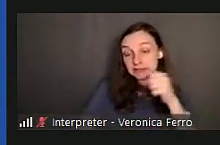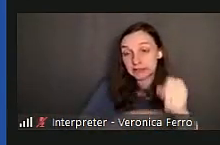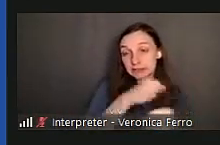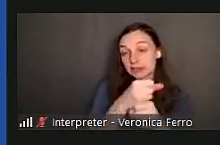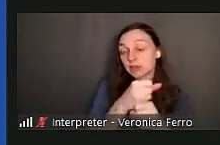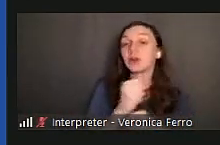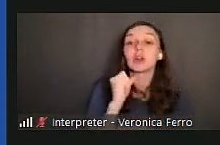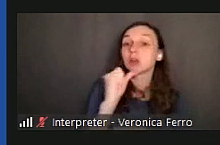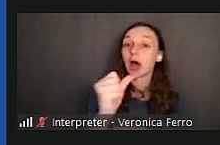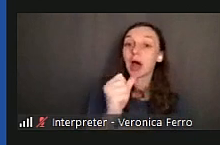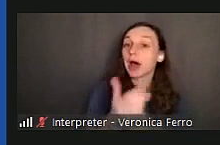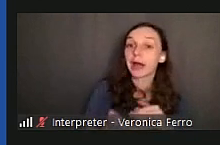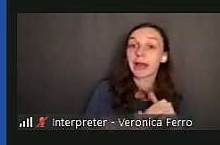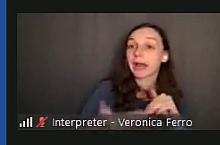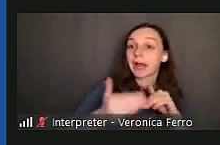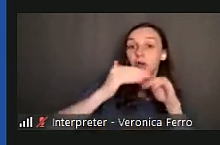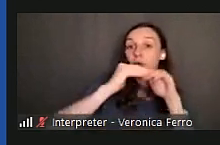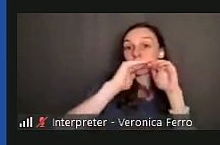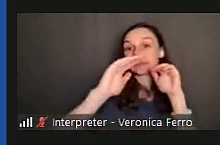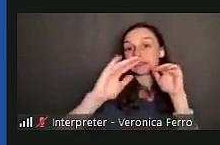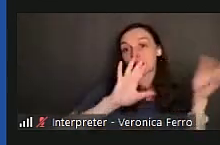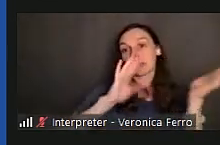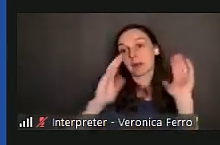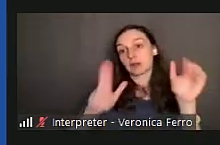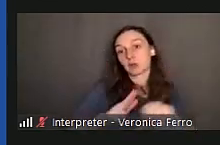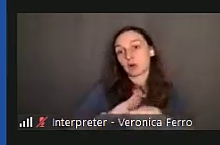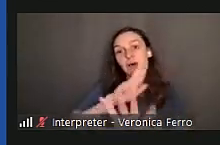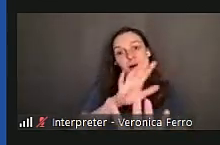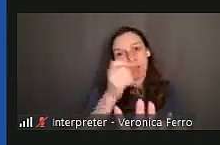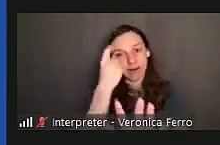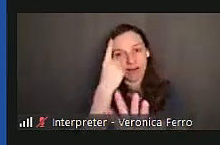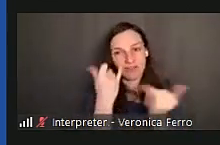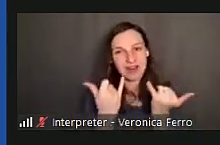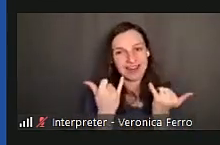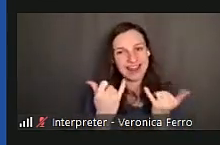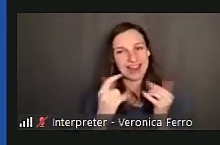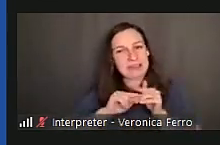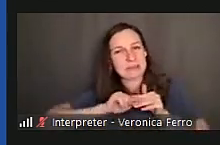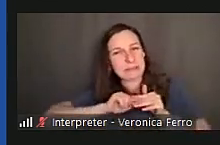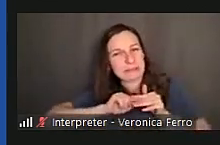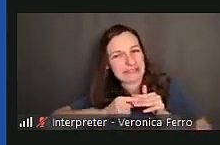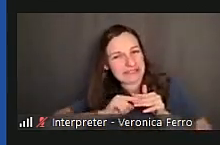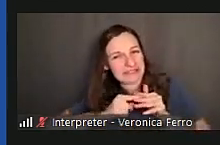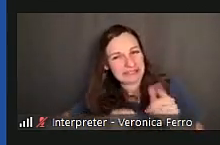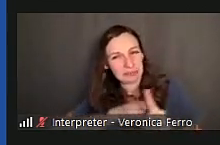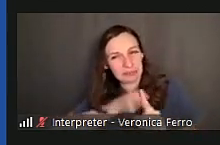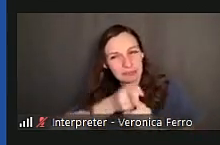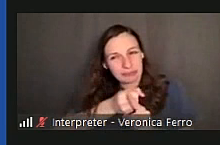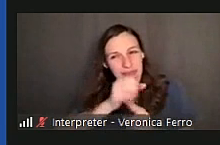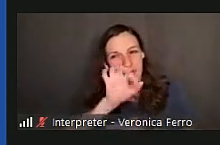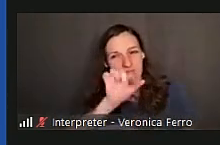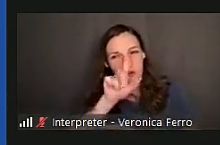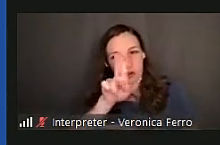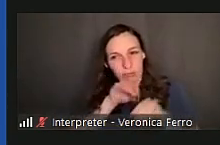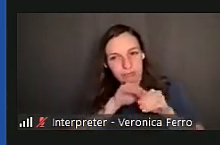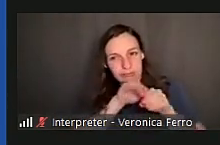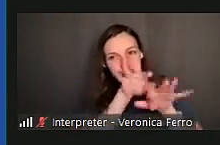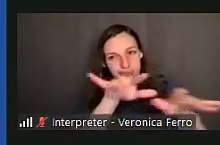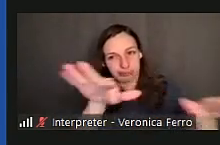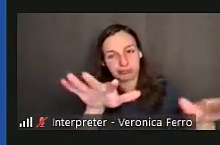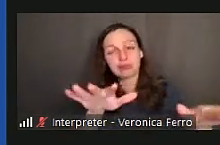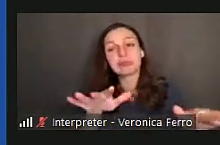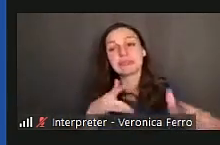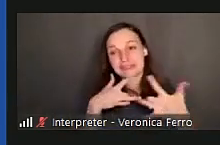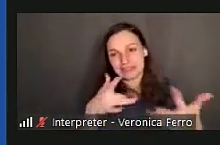hospitalizations. But keep in mind that this is the very beginning of influenza season. We typically say that the season kicks off at the beginning of